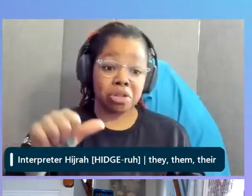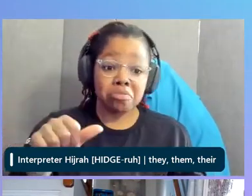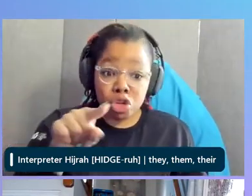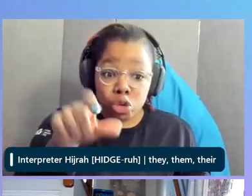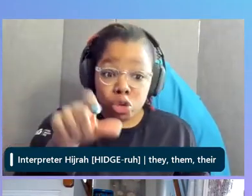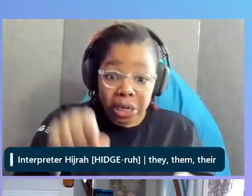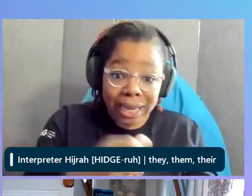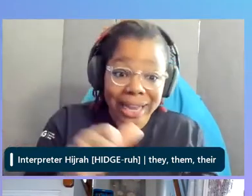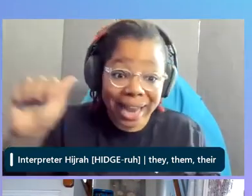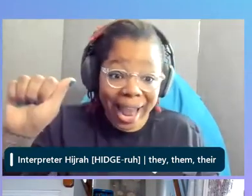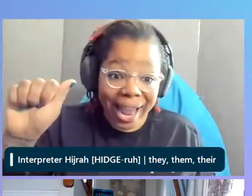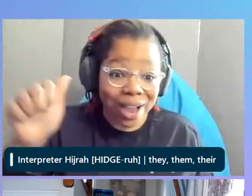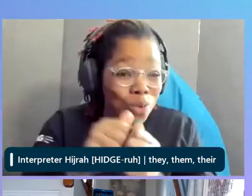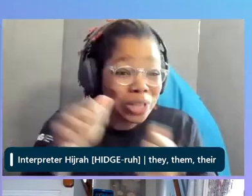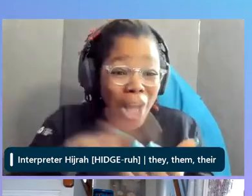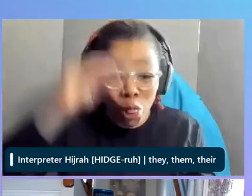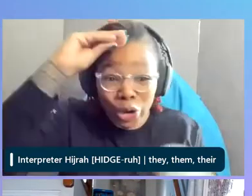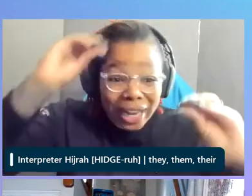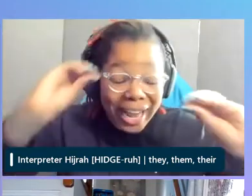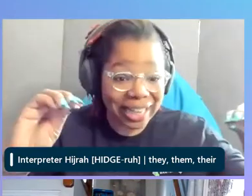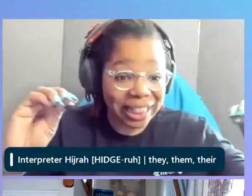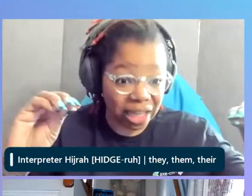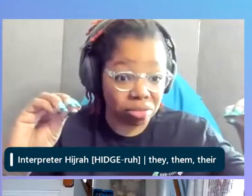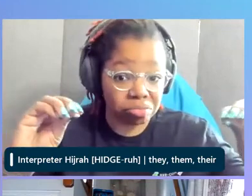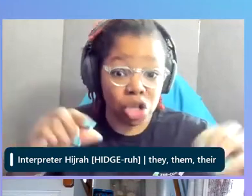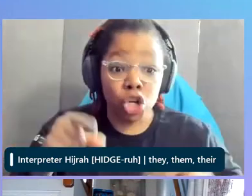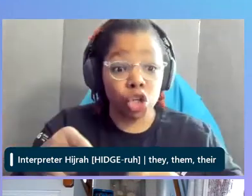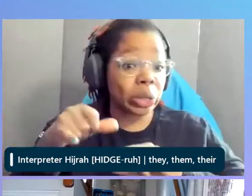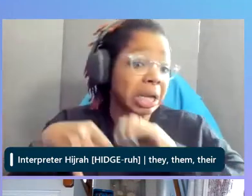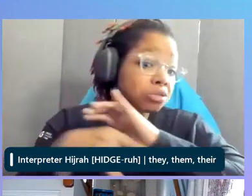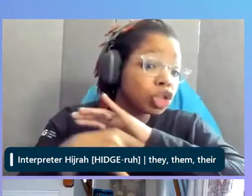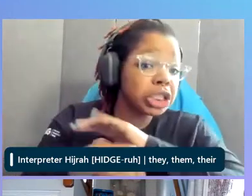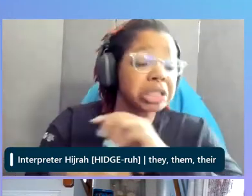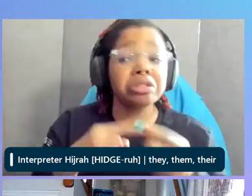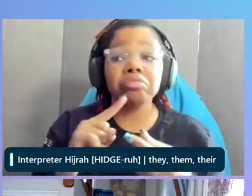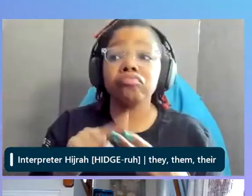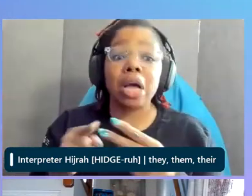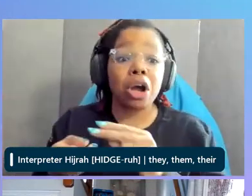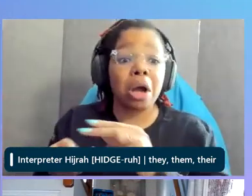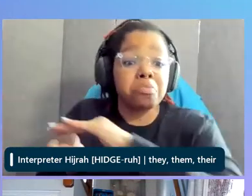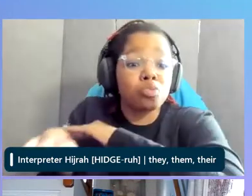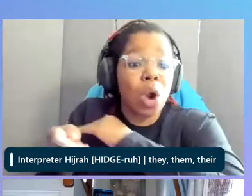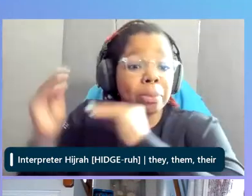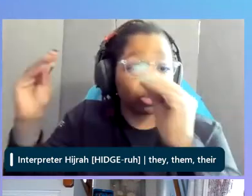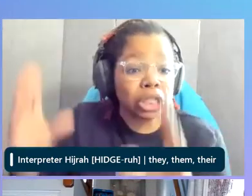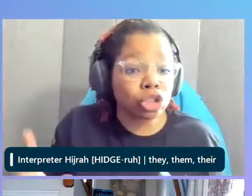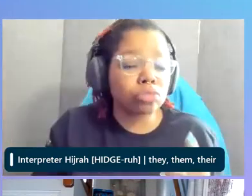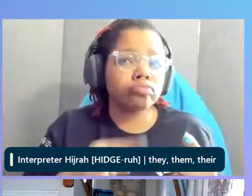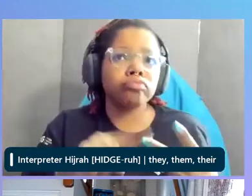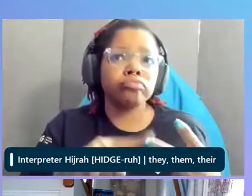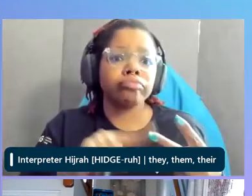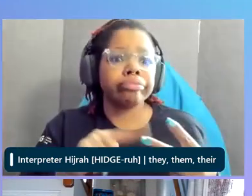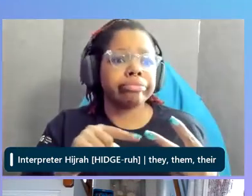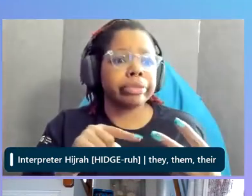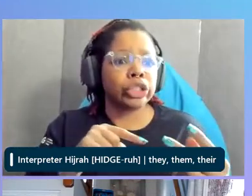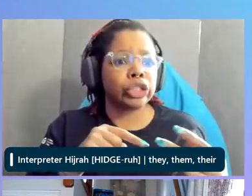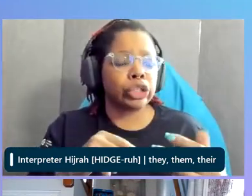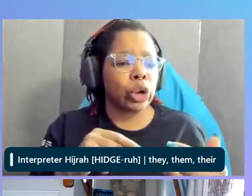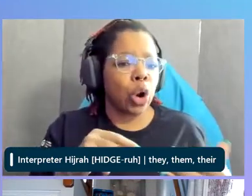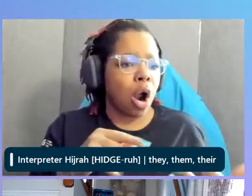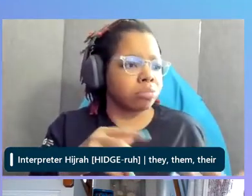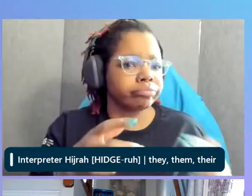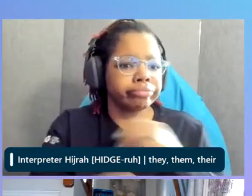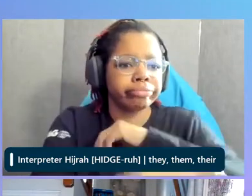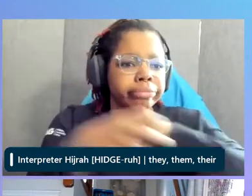A without learning anything, right? You can cheat. You can bribe your teacher. You can go in and hack the computer and change the grades,